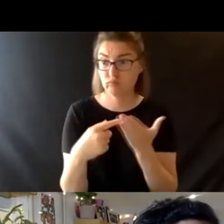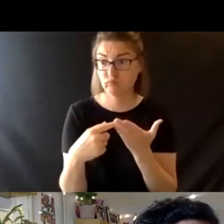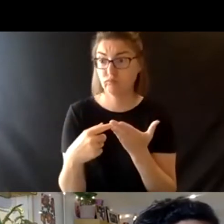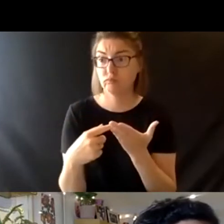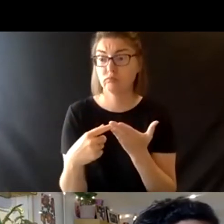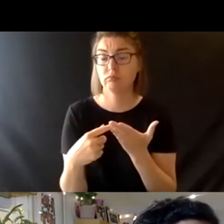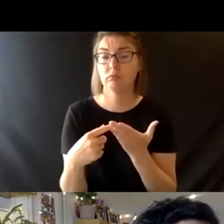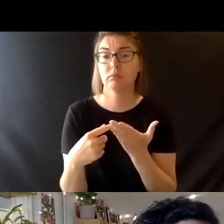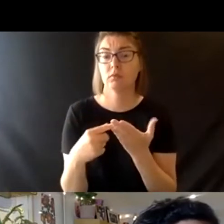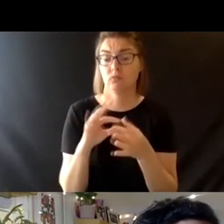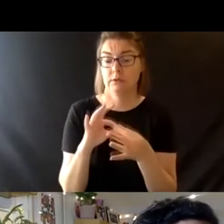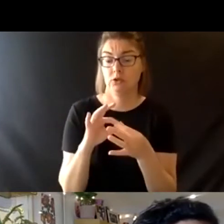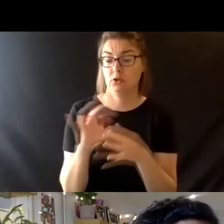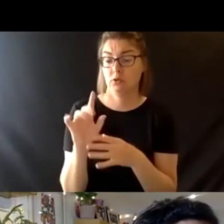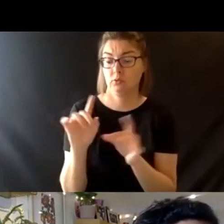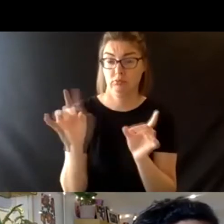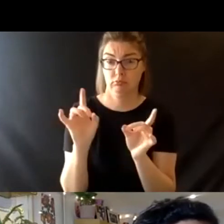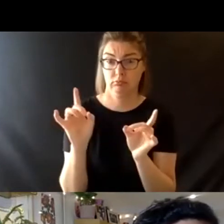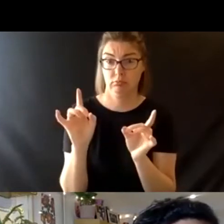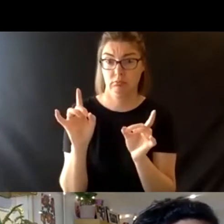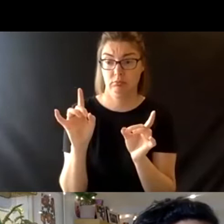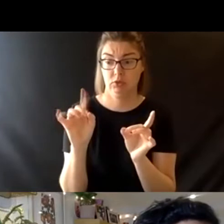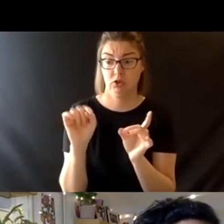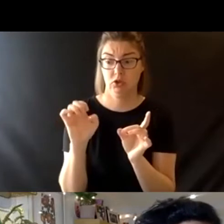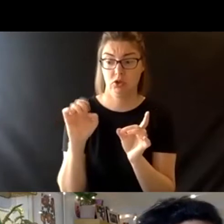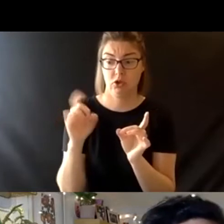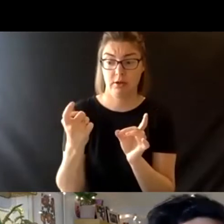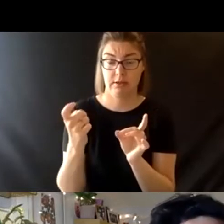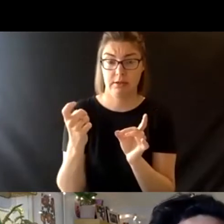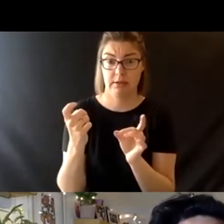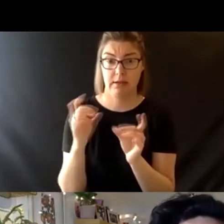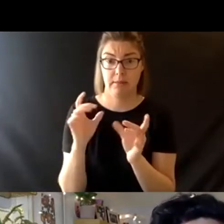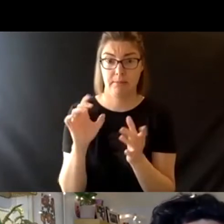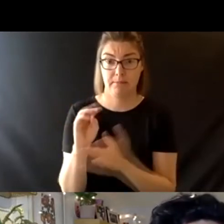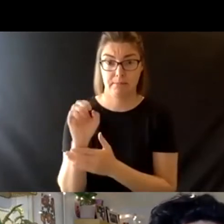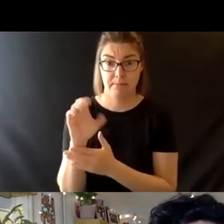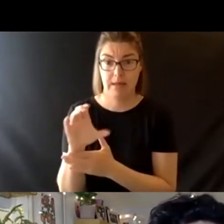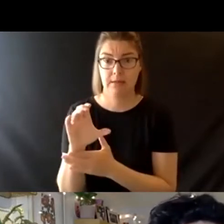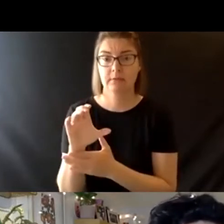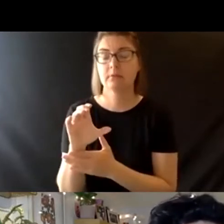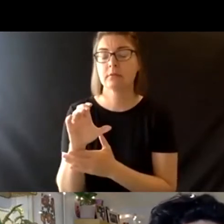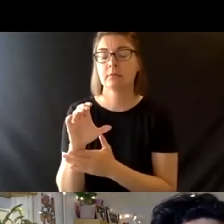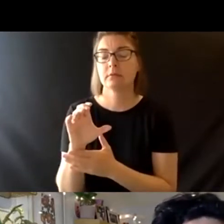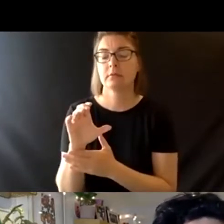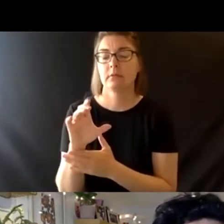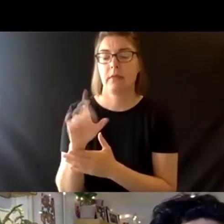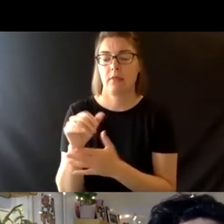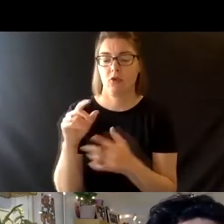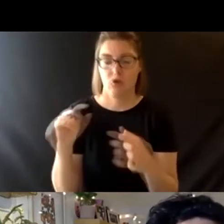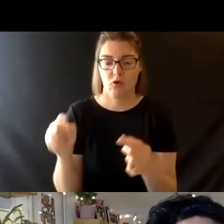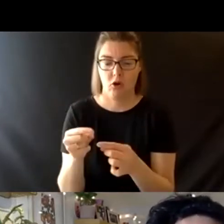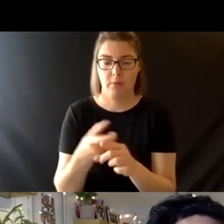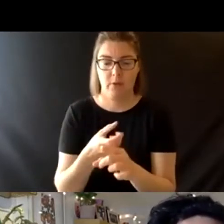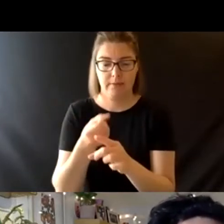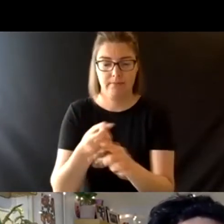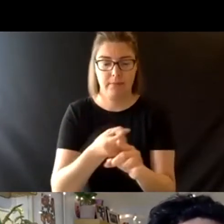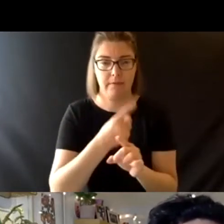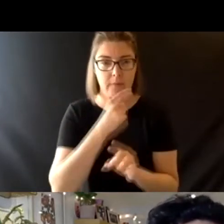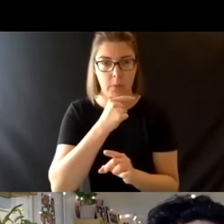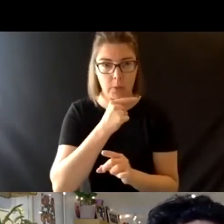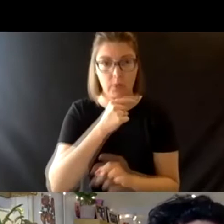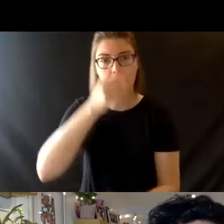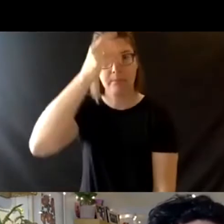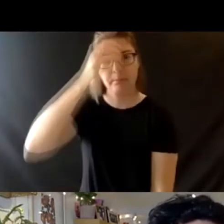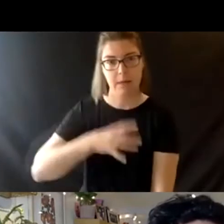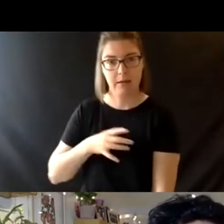conversations around toxic masculinity is the harms and the impacts that these behaviors have on men. You know, the